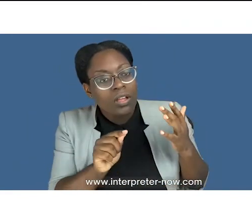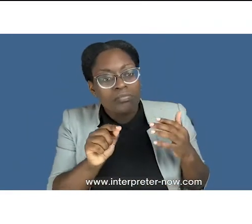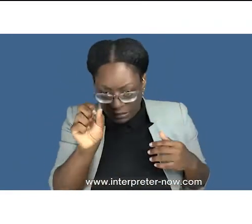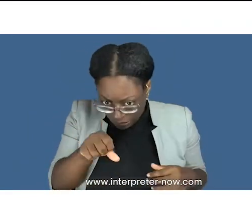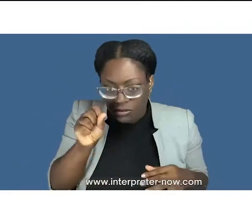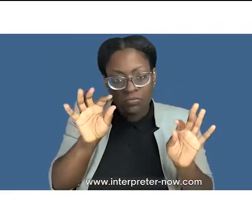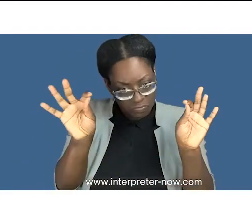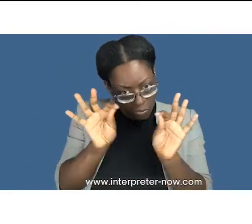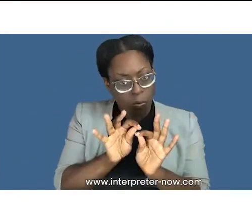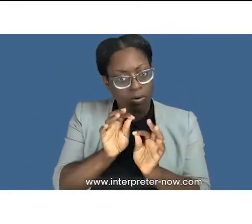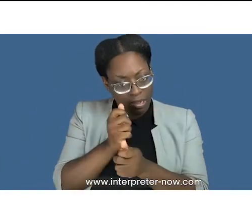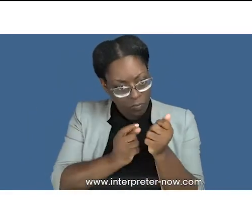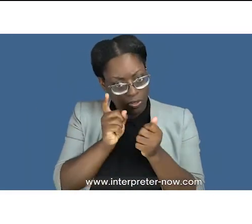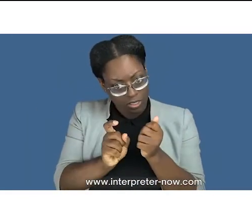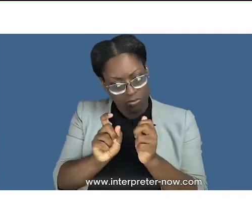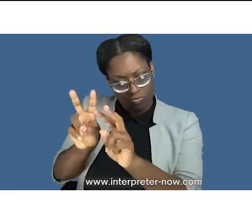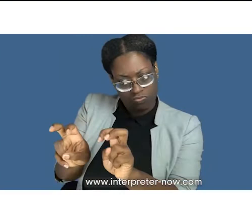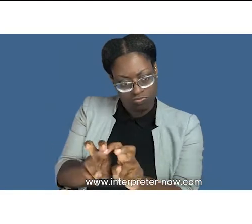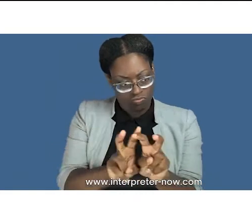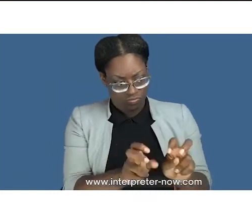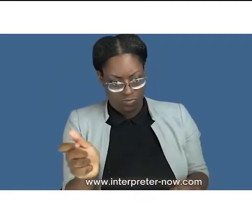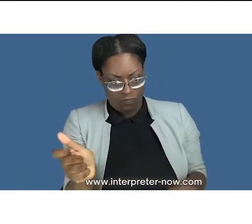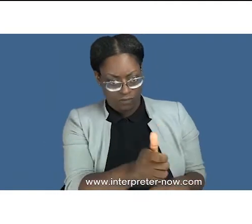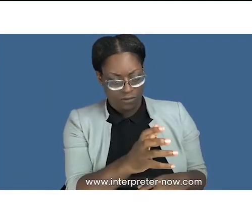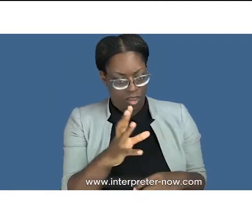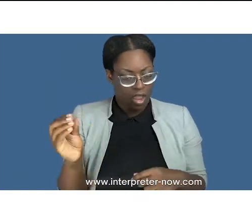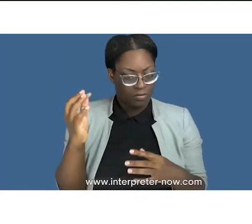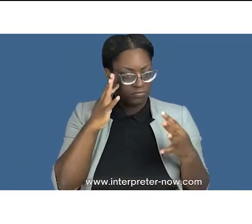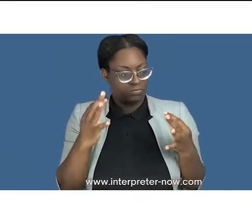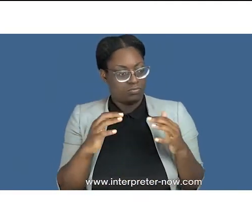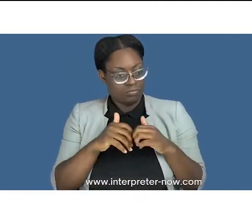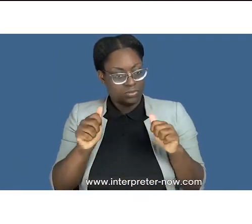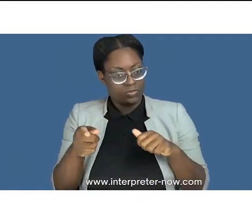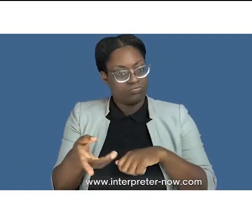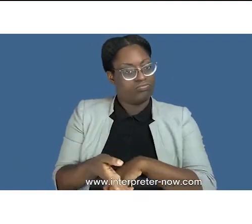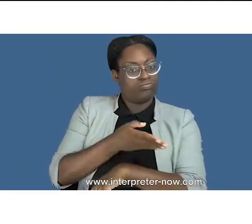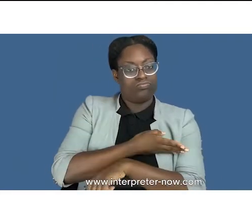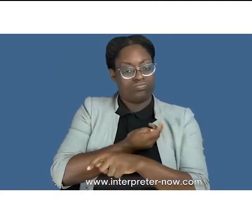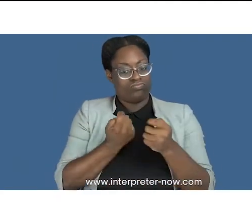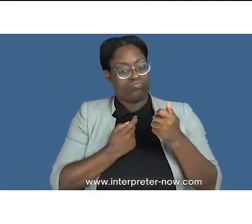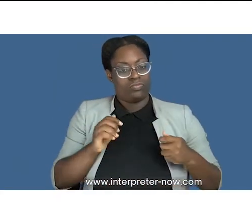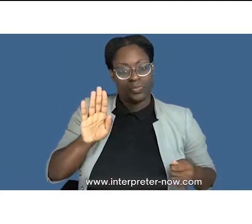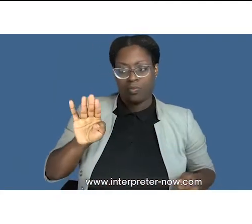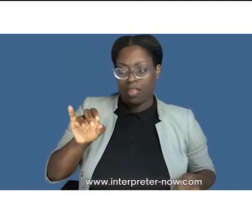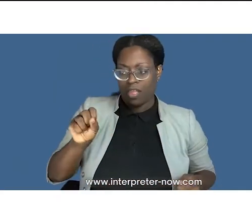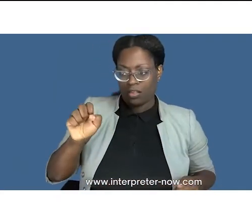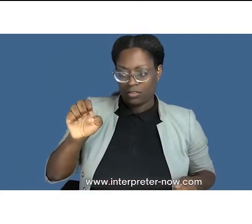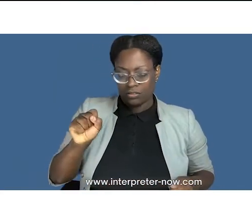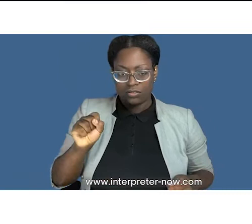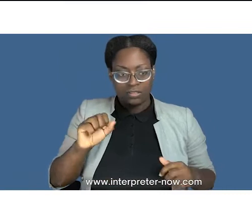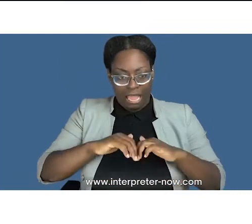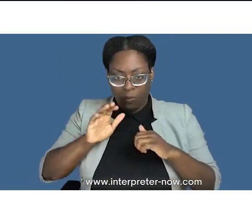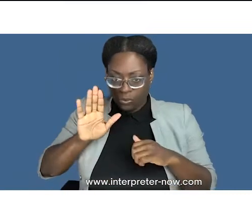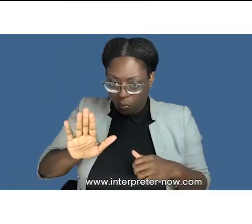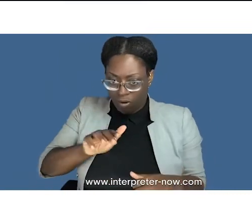fingers, which I'm not saying that that's not important. I'm saying that should also be done in conjunction with, hey, what are my